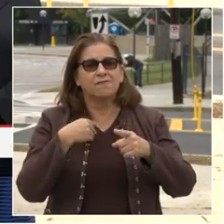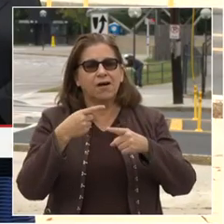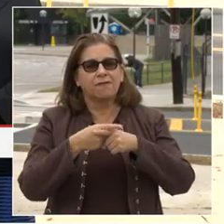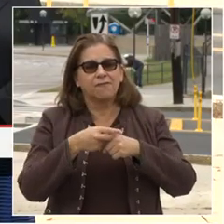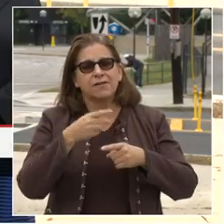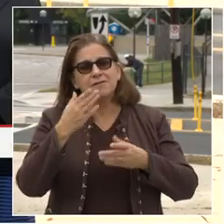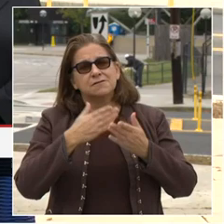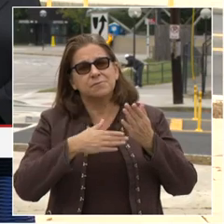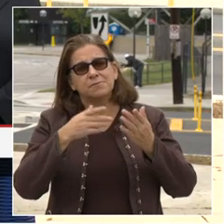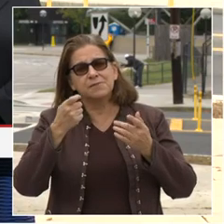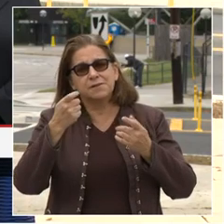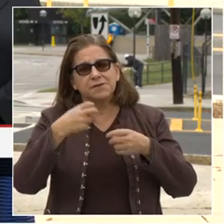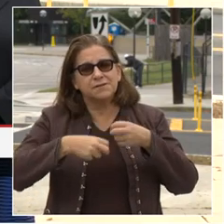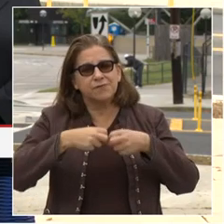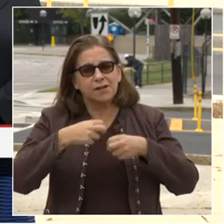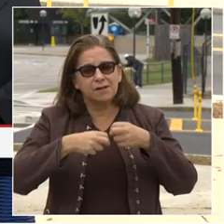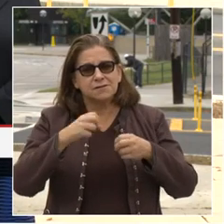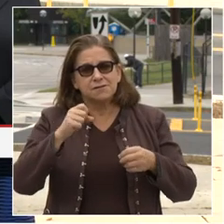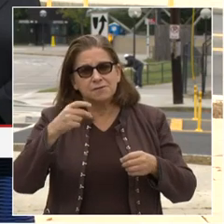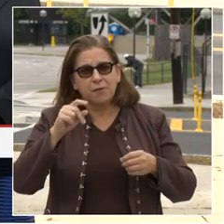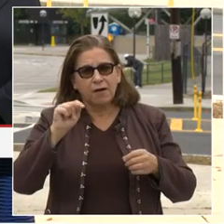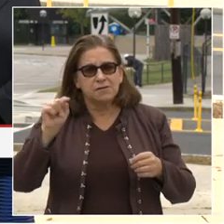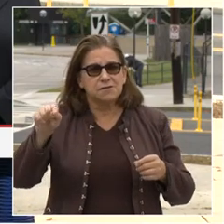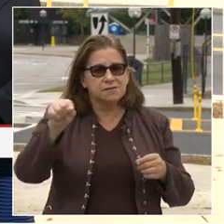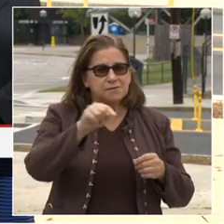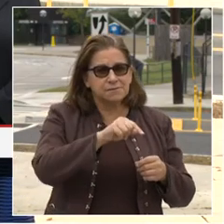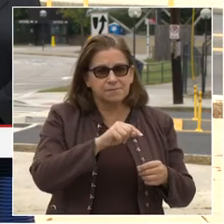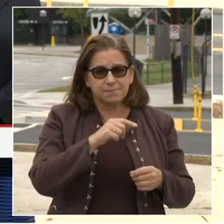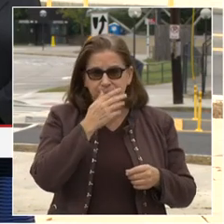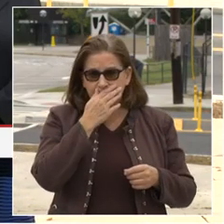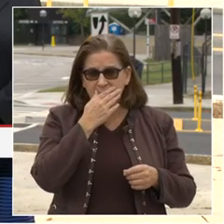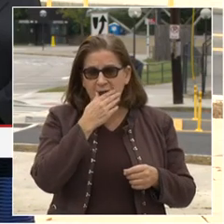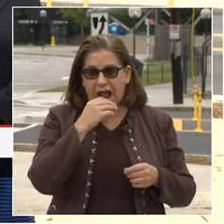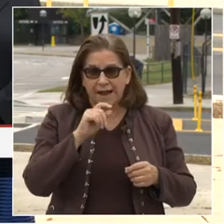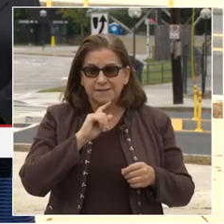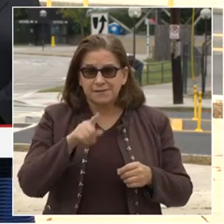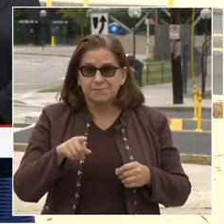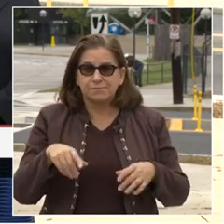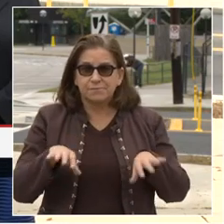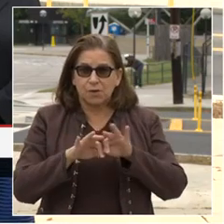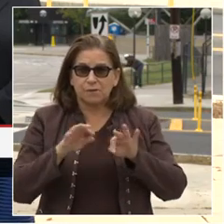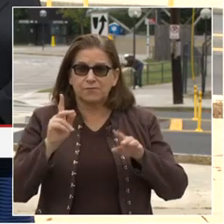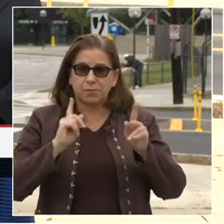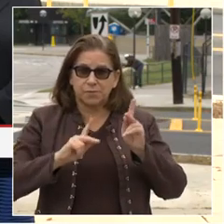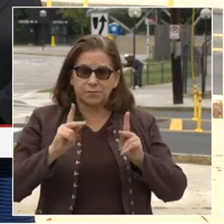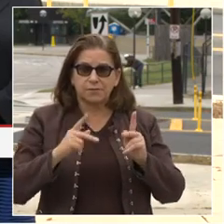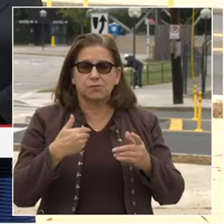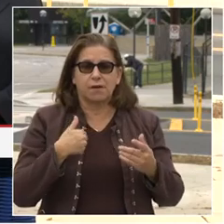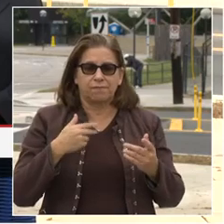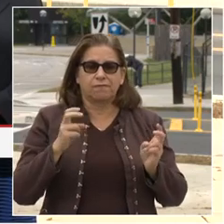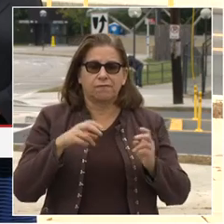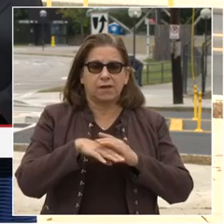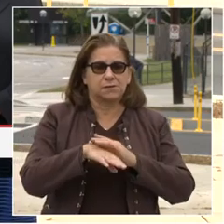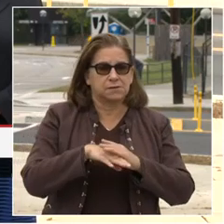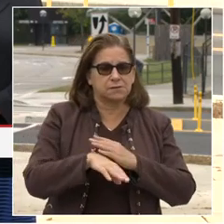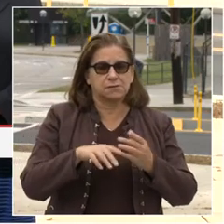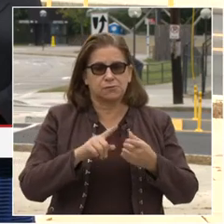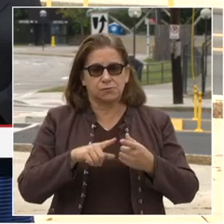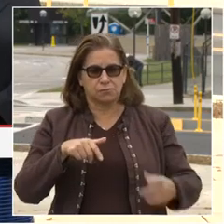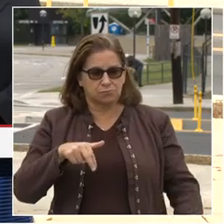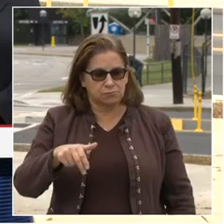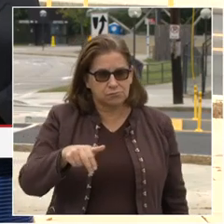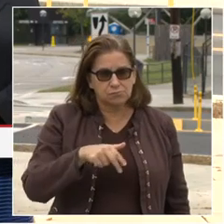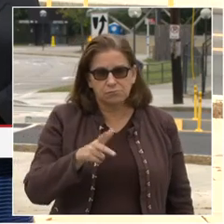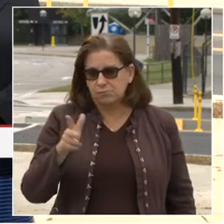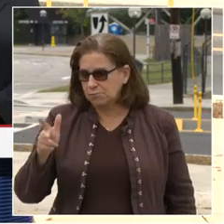we want to understand how important it is for people to have access to their businesses, their homes, to park, to